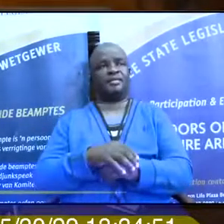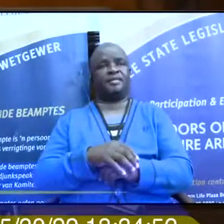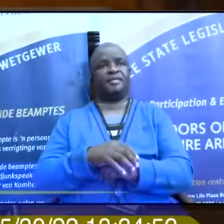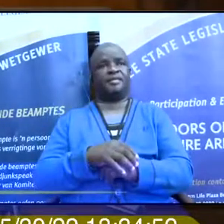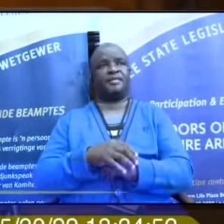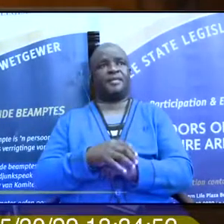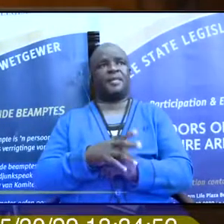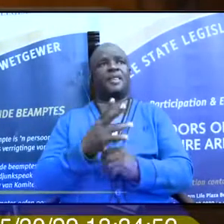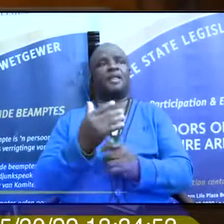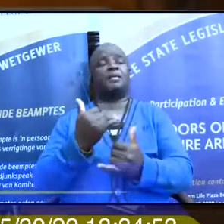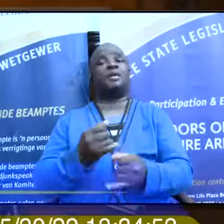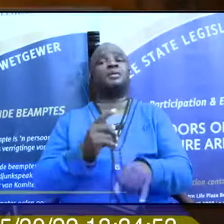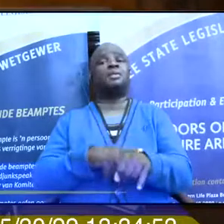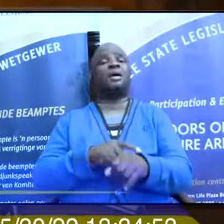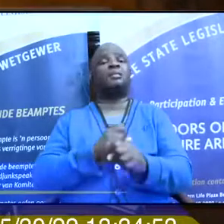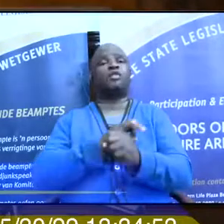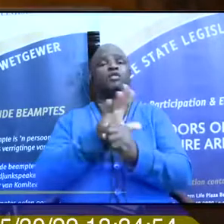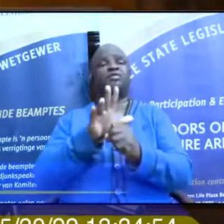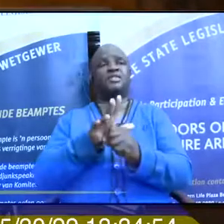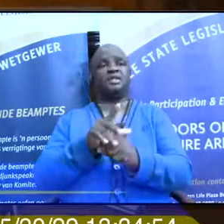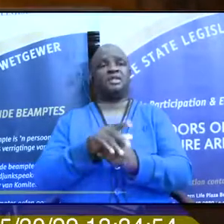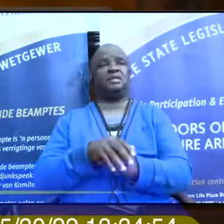that during the lockdown